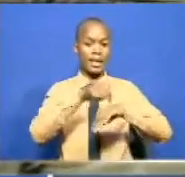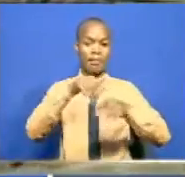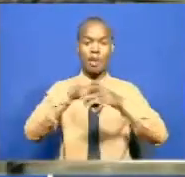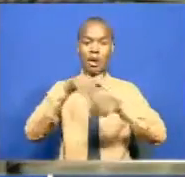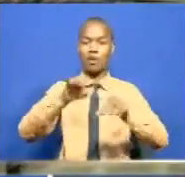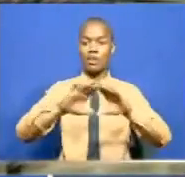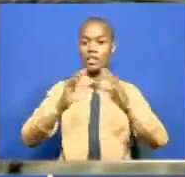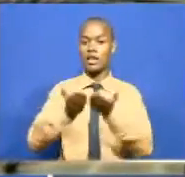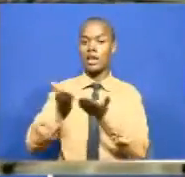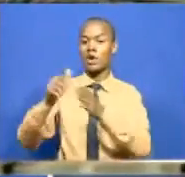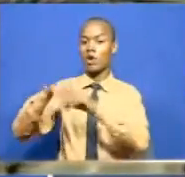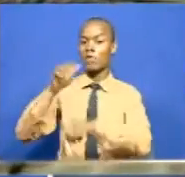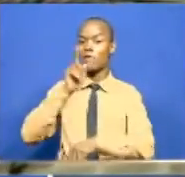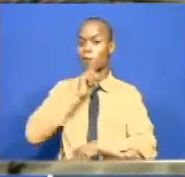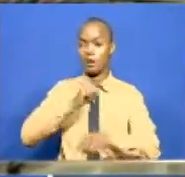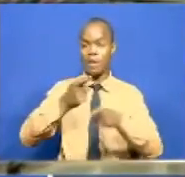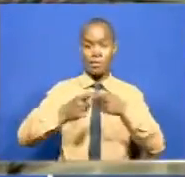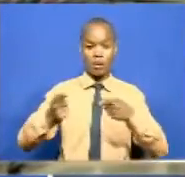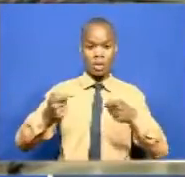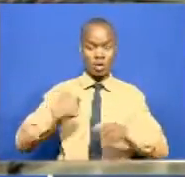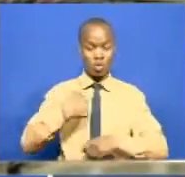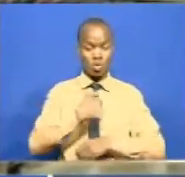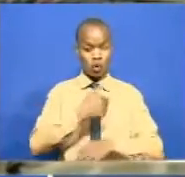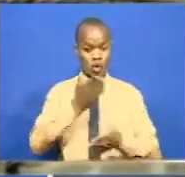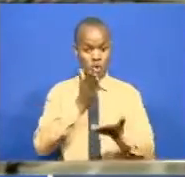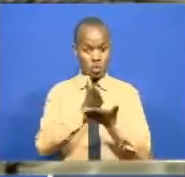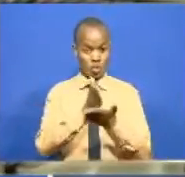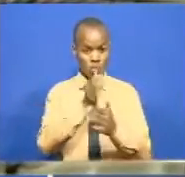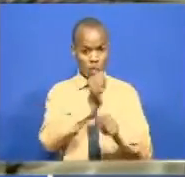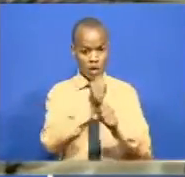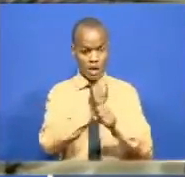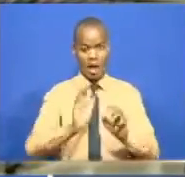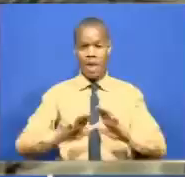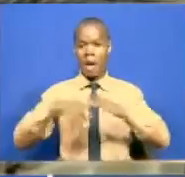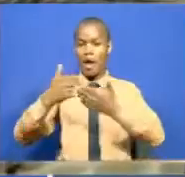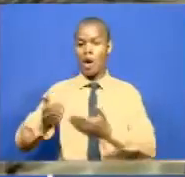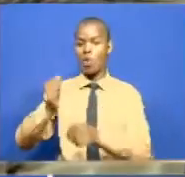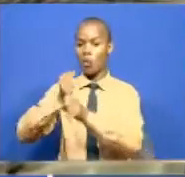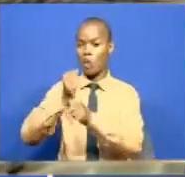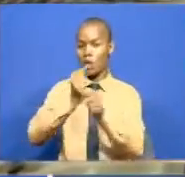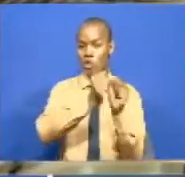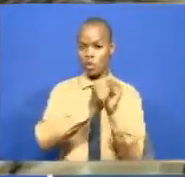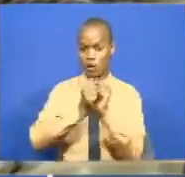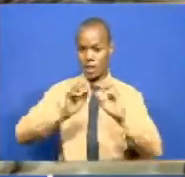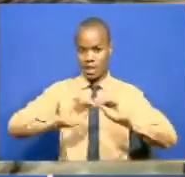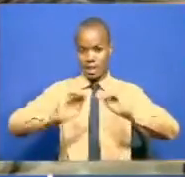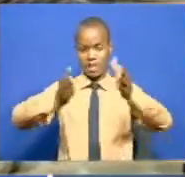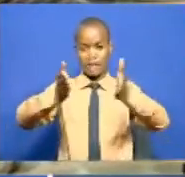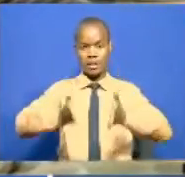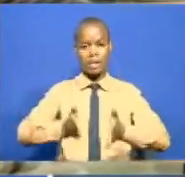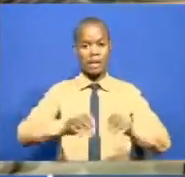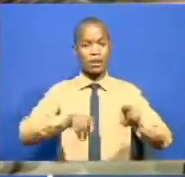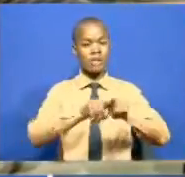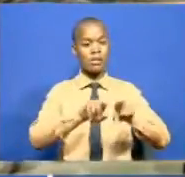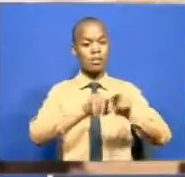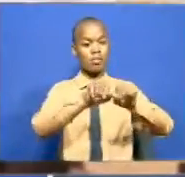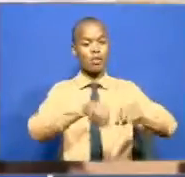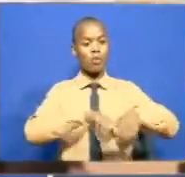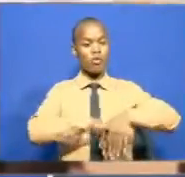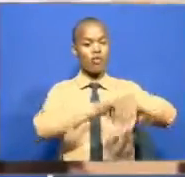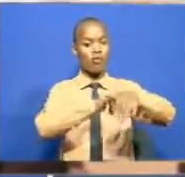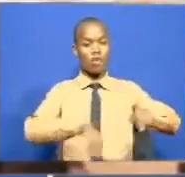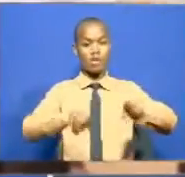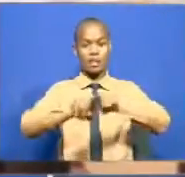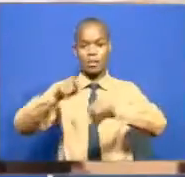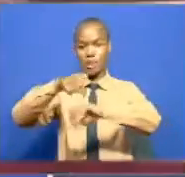wanatoa. So, but we are still working to see how we can work together with the teachers to see how we can enforce the same in schools.